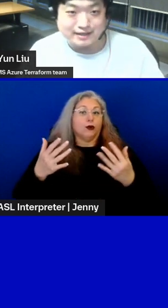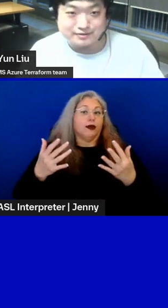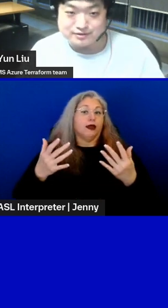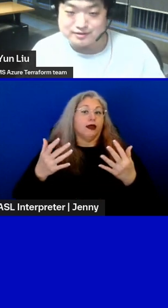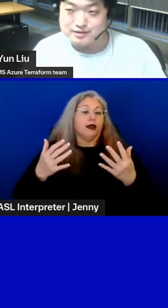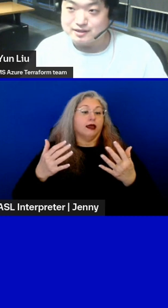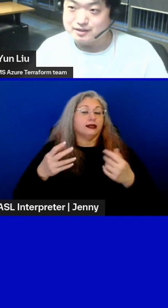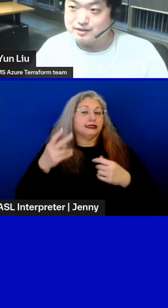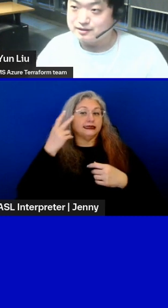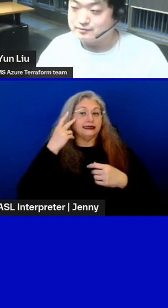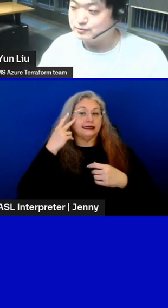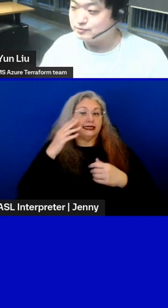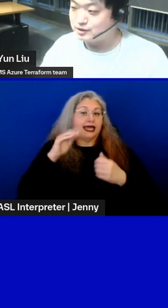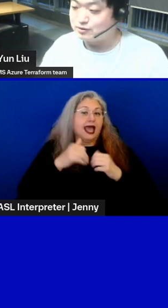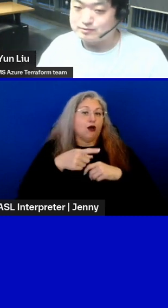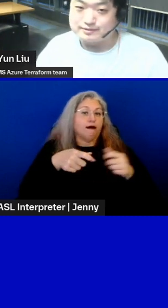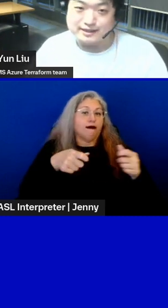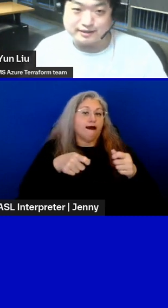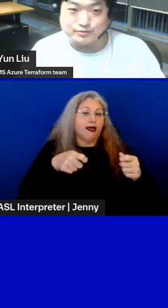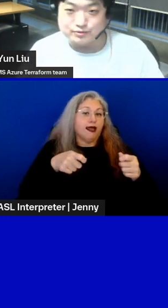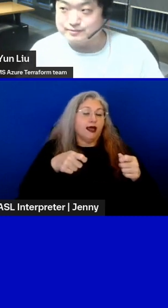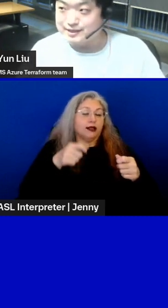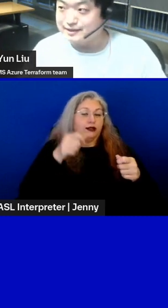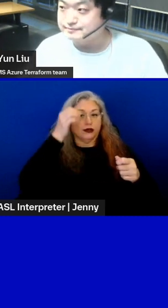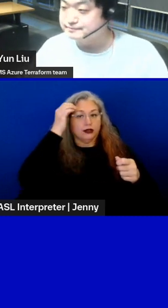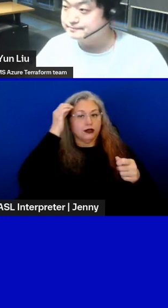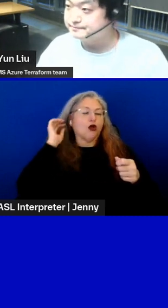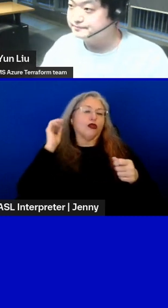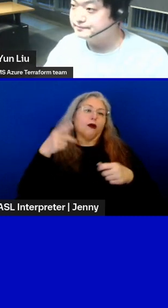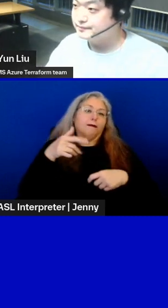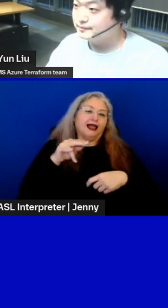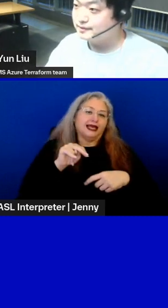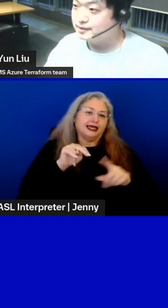our handler, our plugin will reply.